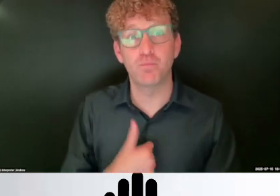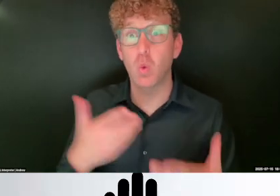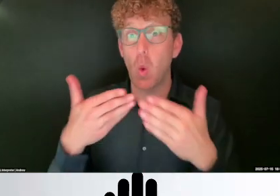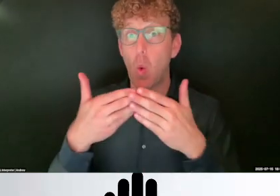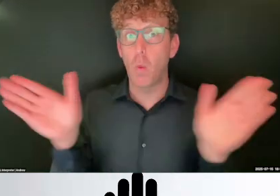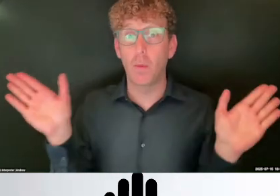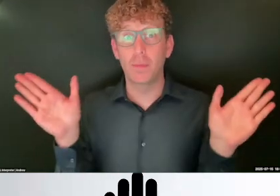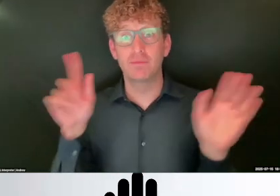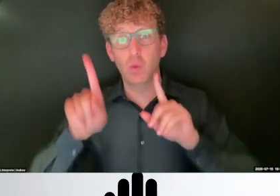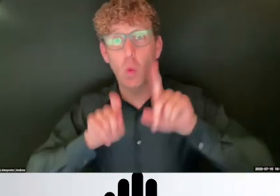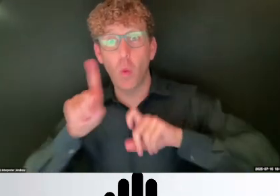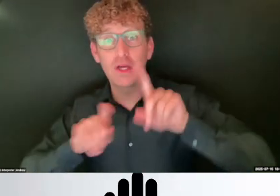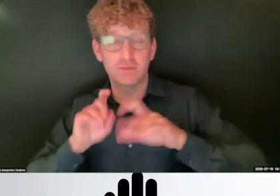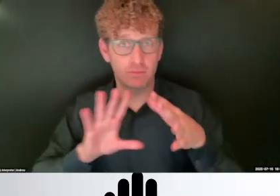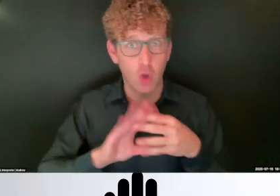and comments.